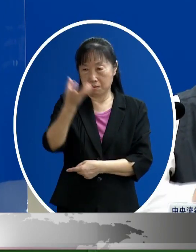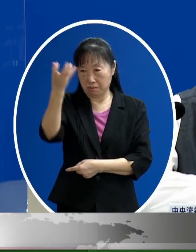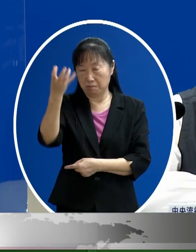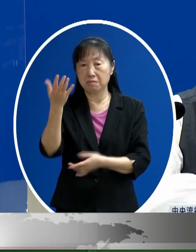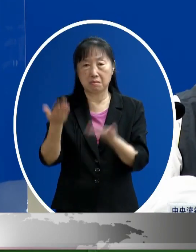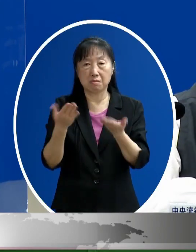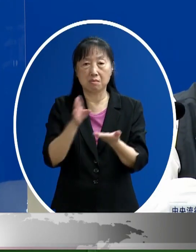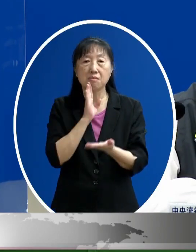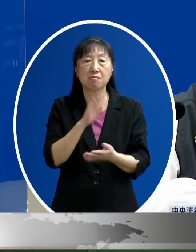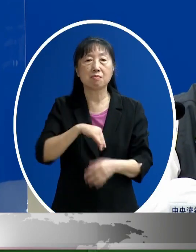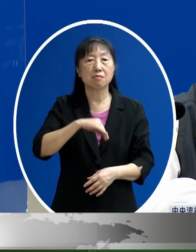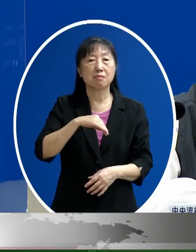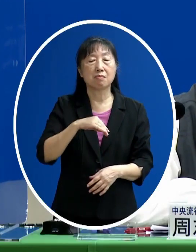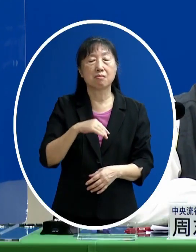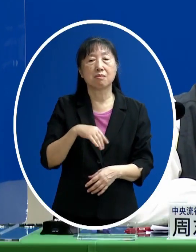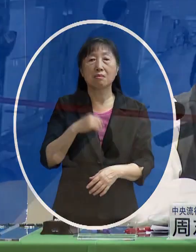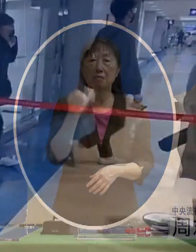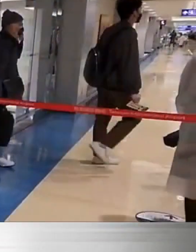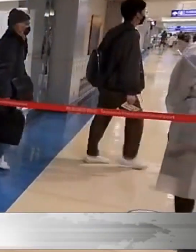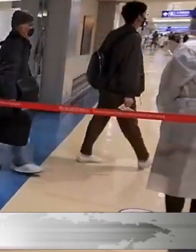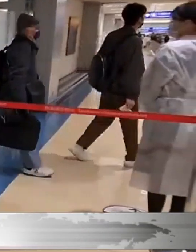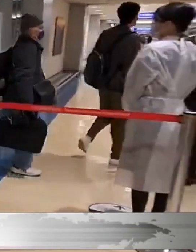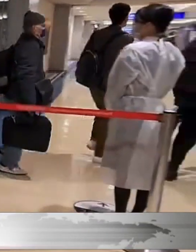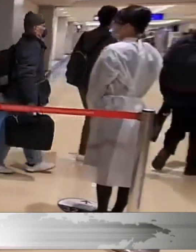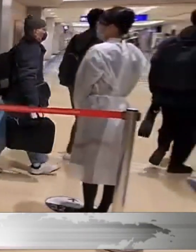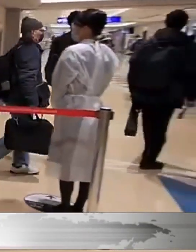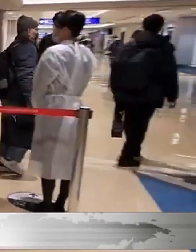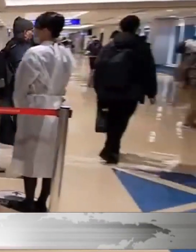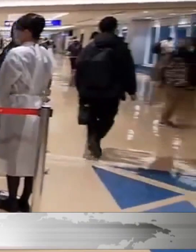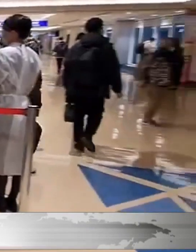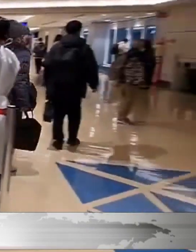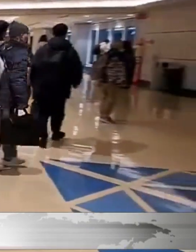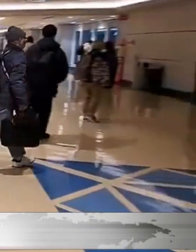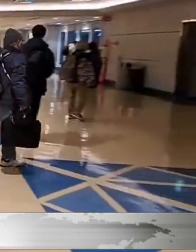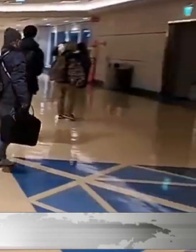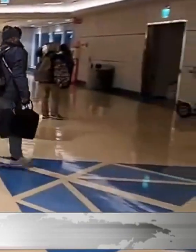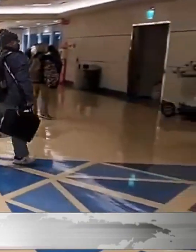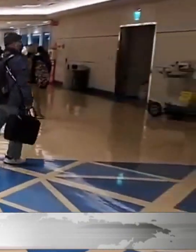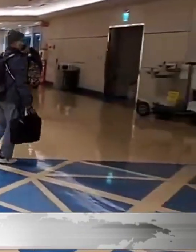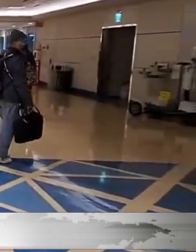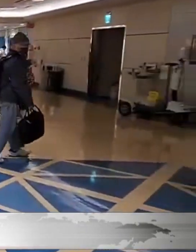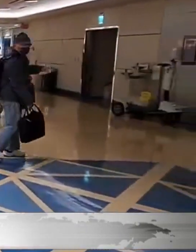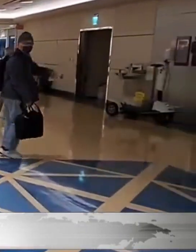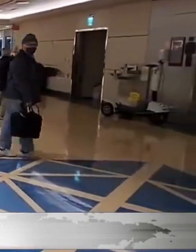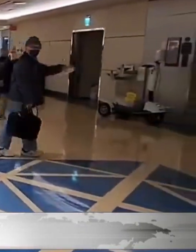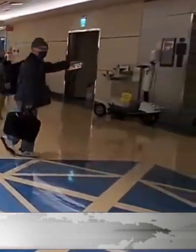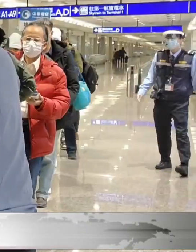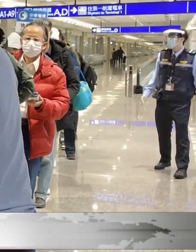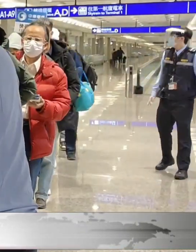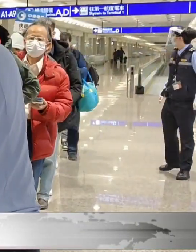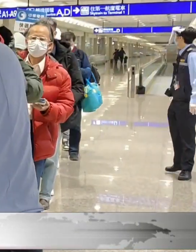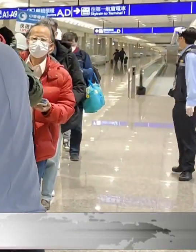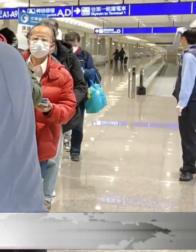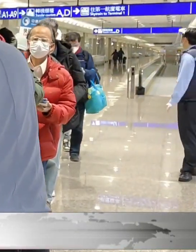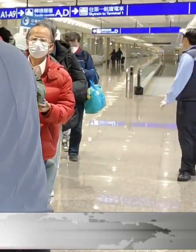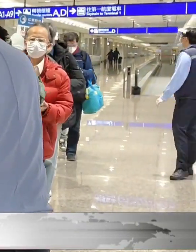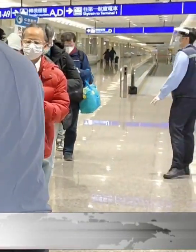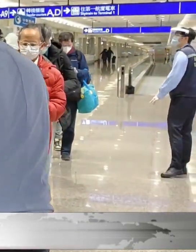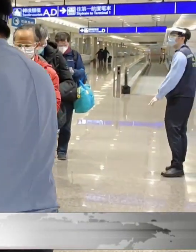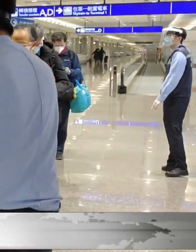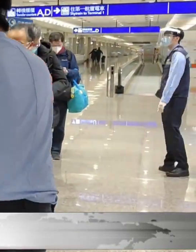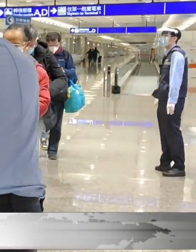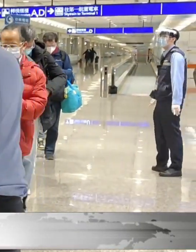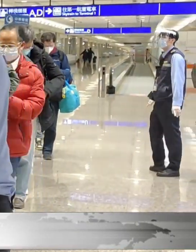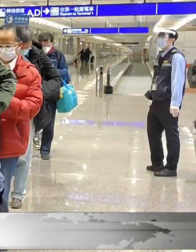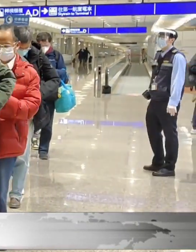numbers will trend downward. With cases of BA4 and BA5 already recorded in Taiwan, the CECC says it's a matter of time before